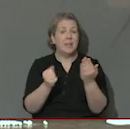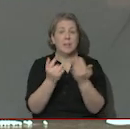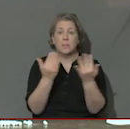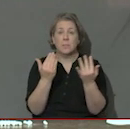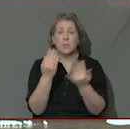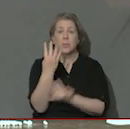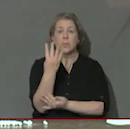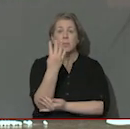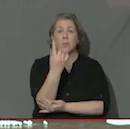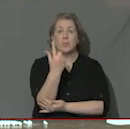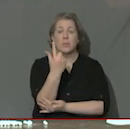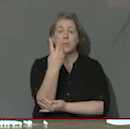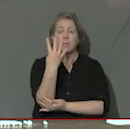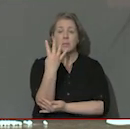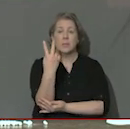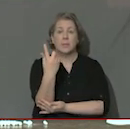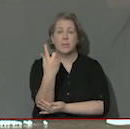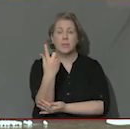447,720.